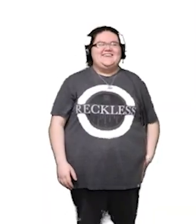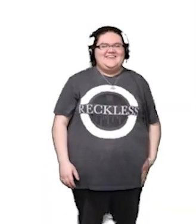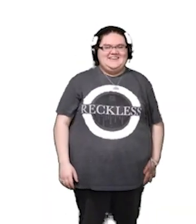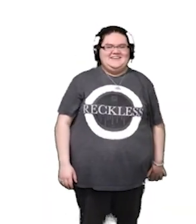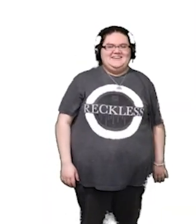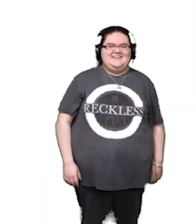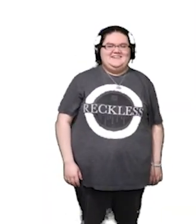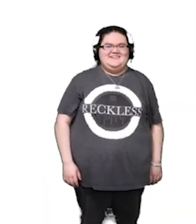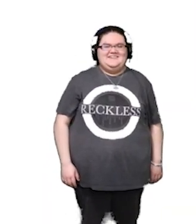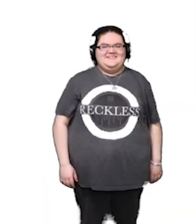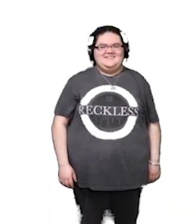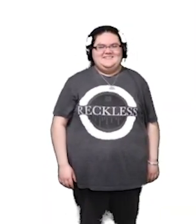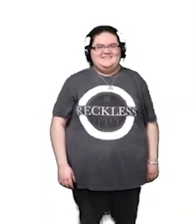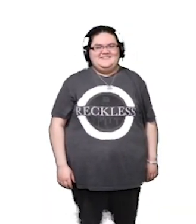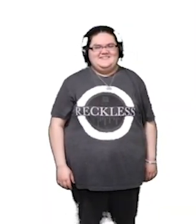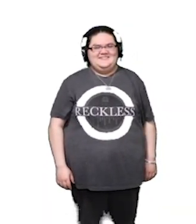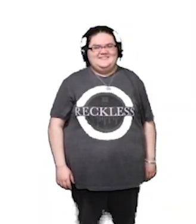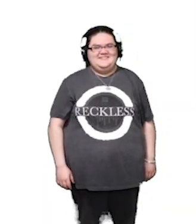No! Not the